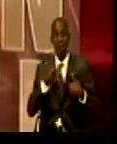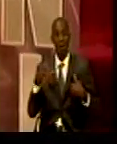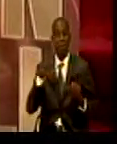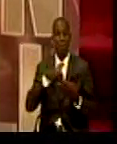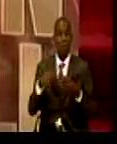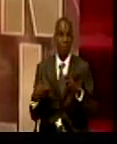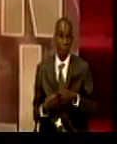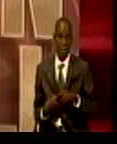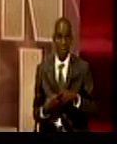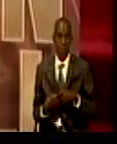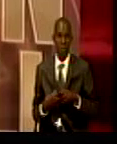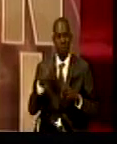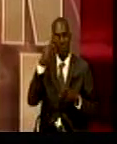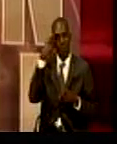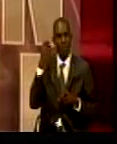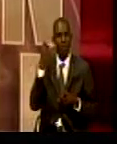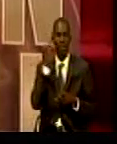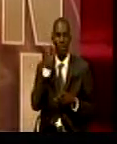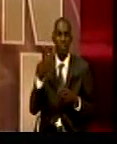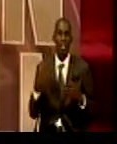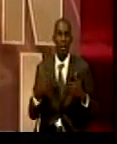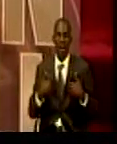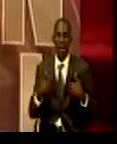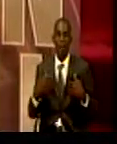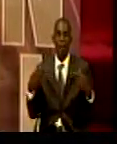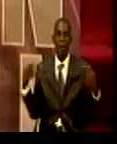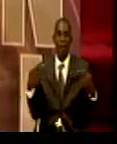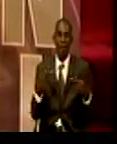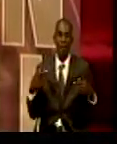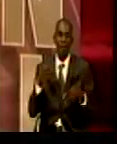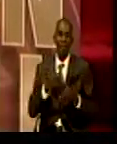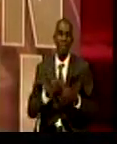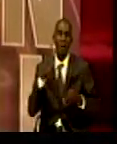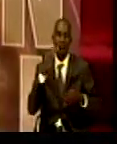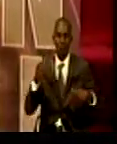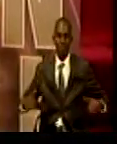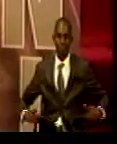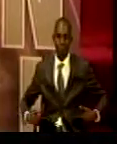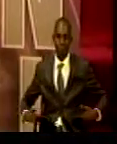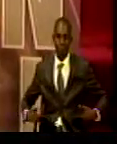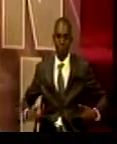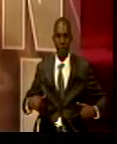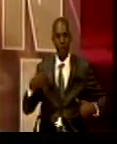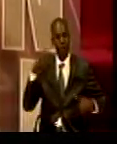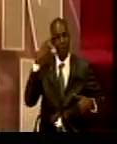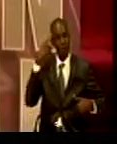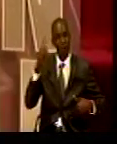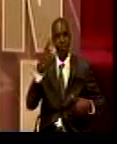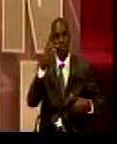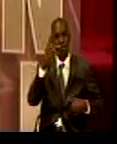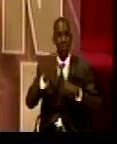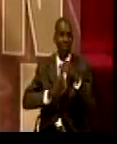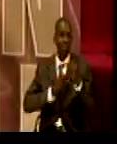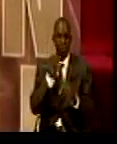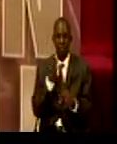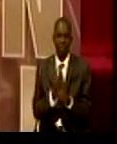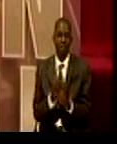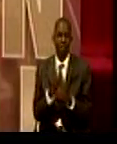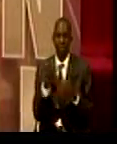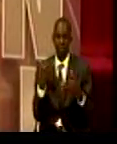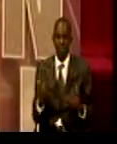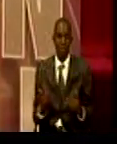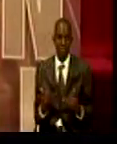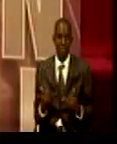I have waist pain for 6 years now. That was 2015. But as I cannot even bend,